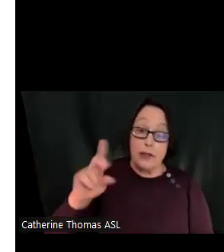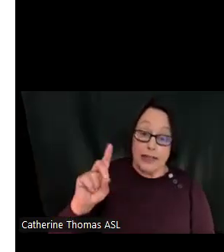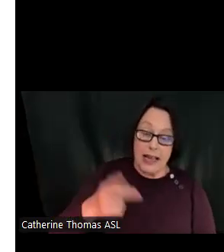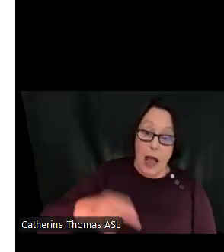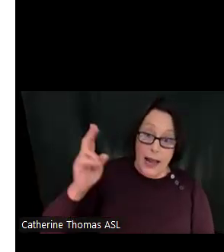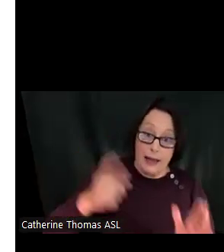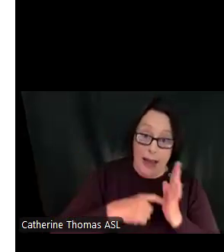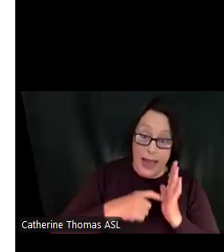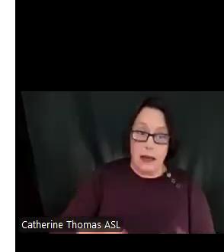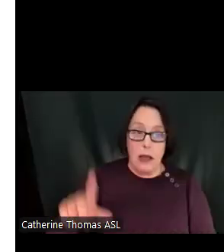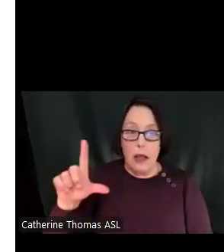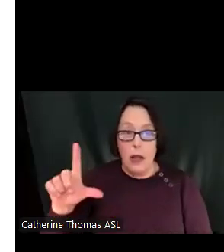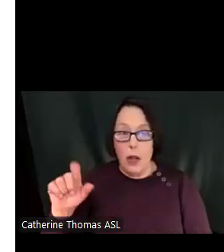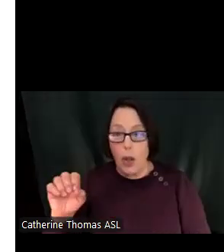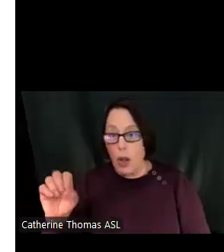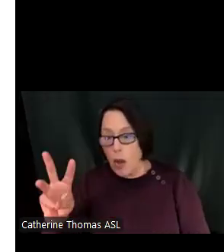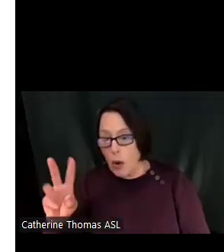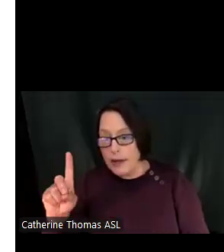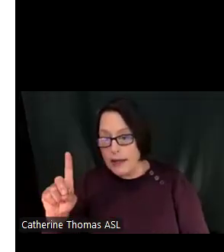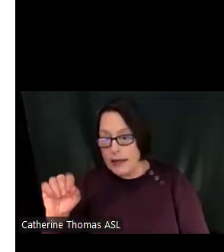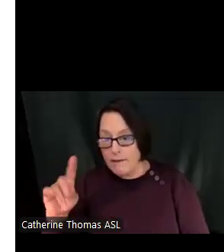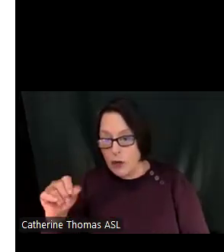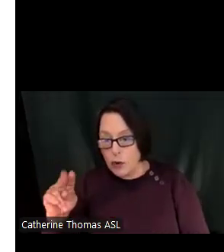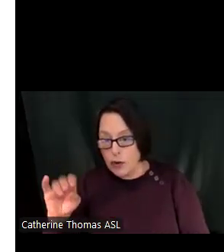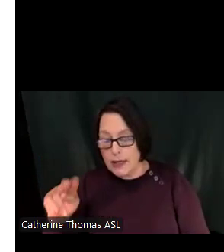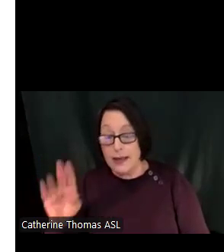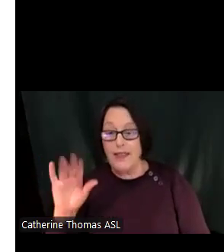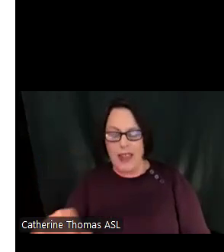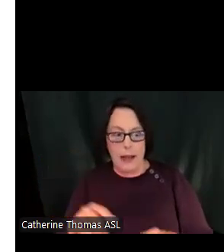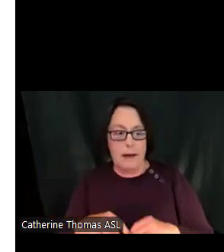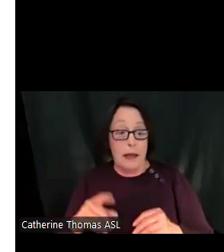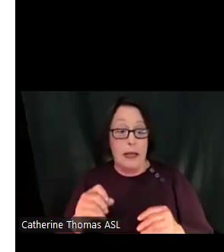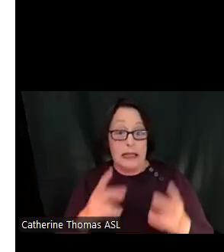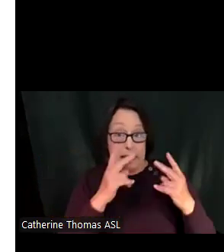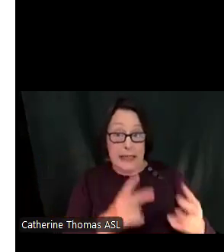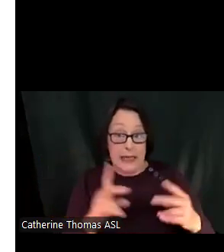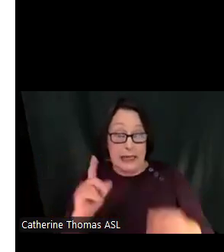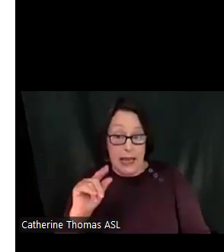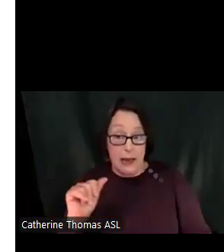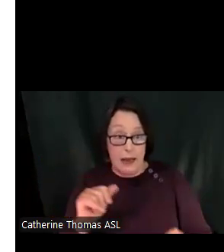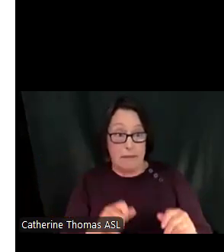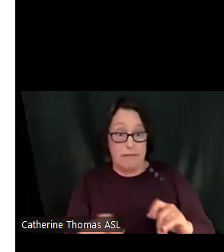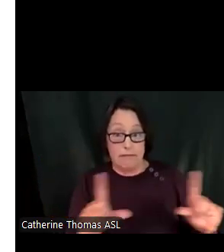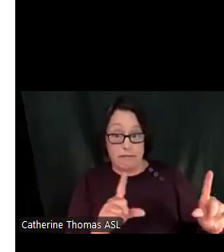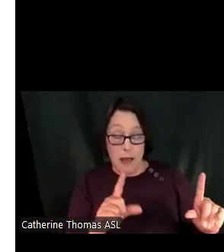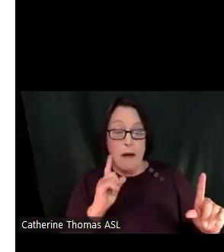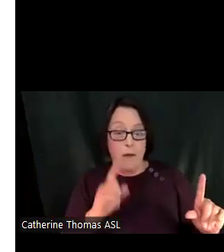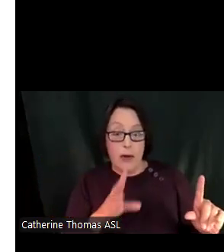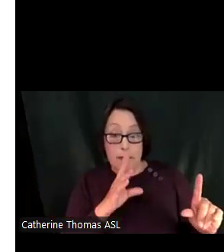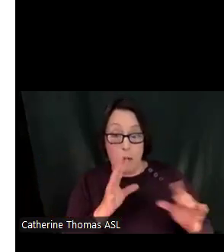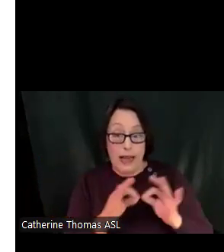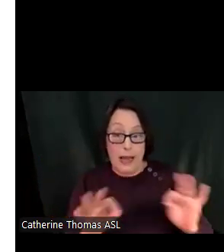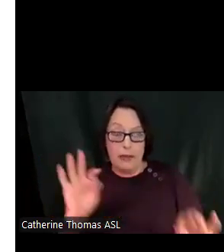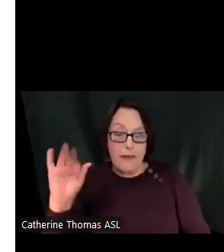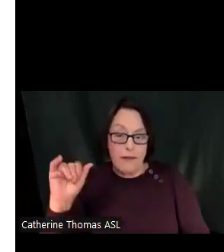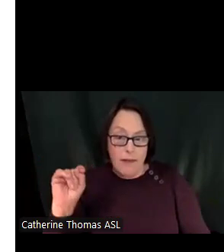LD means low diffusion. Please visit our data dashboard webpage for our spoken language dashboard fact sheet,